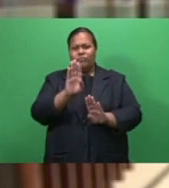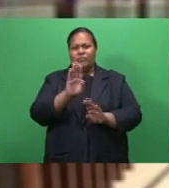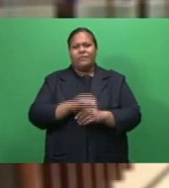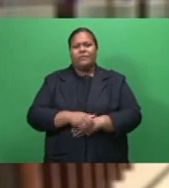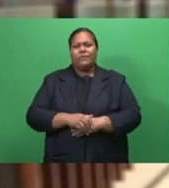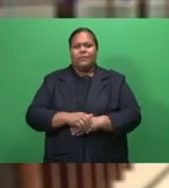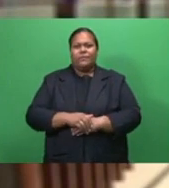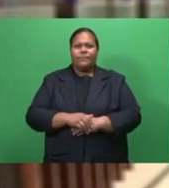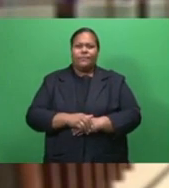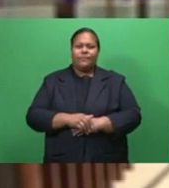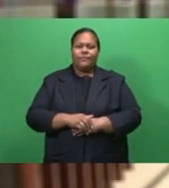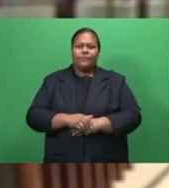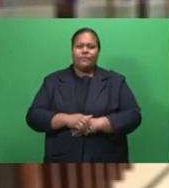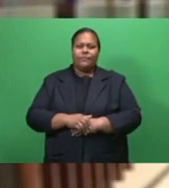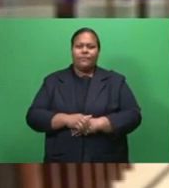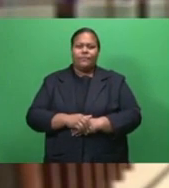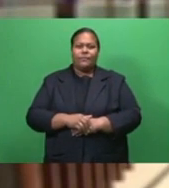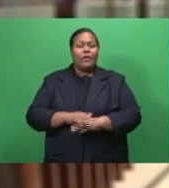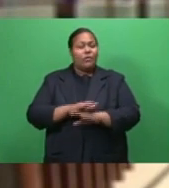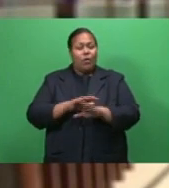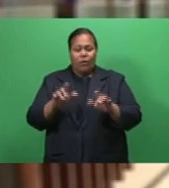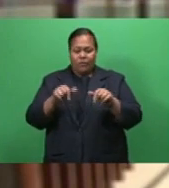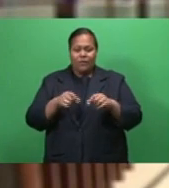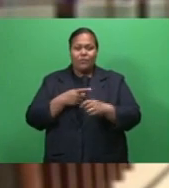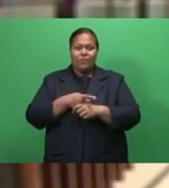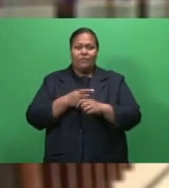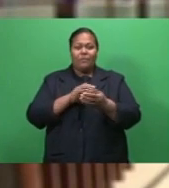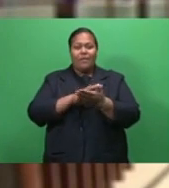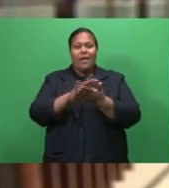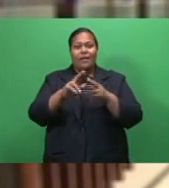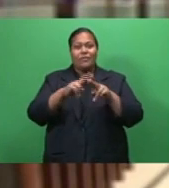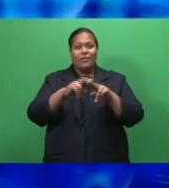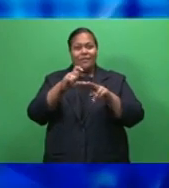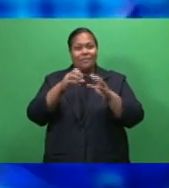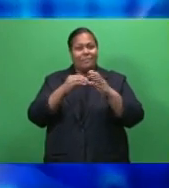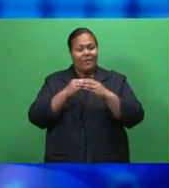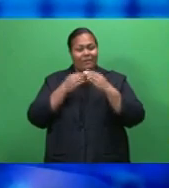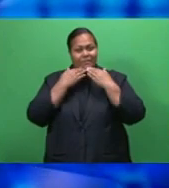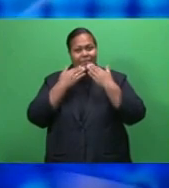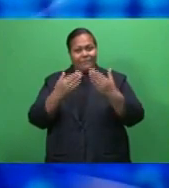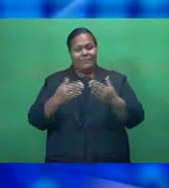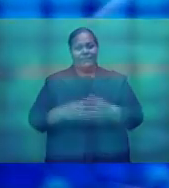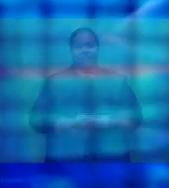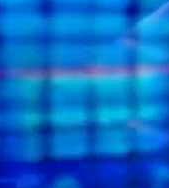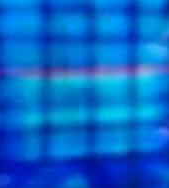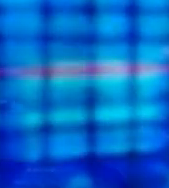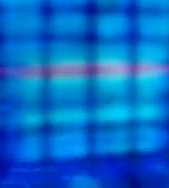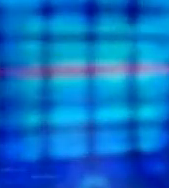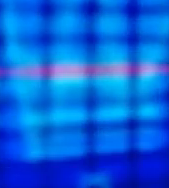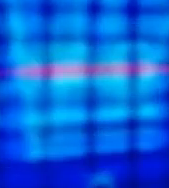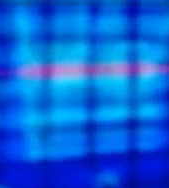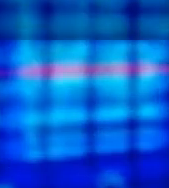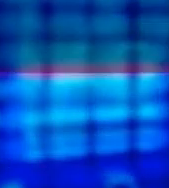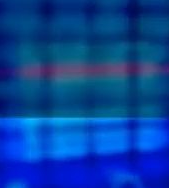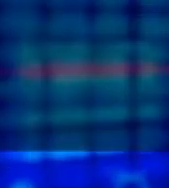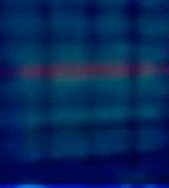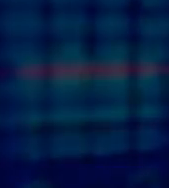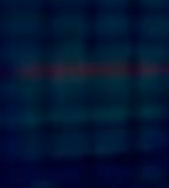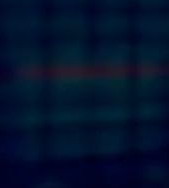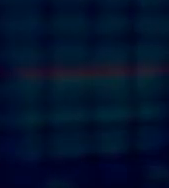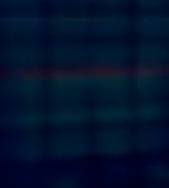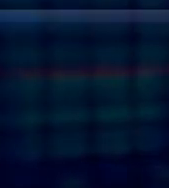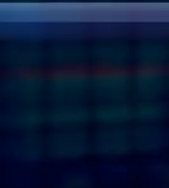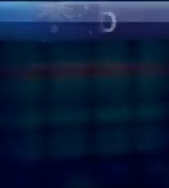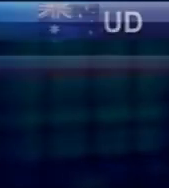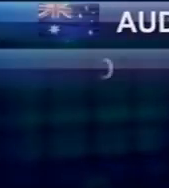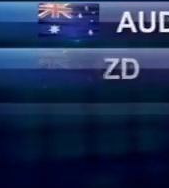ground. That's all for this week from HFC Bank, Vinaka. Turning to today's exchange rates as set this morning,